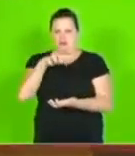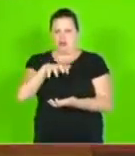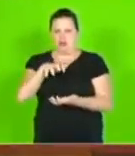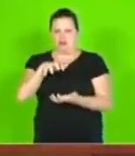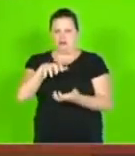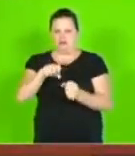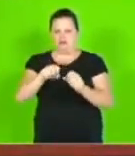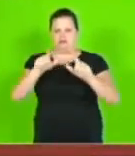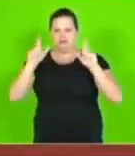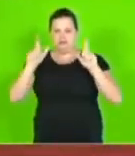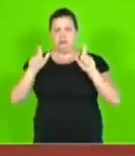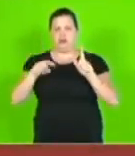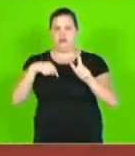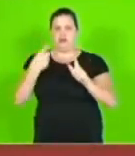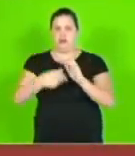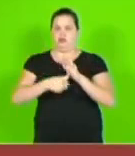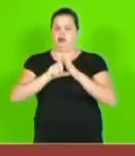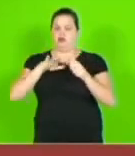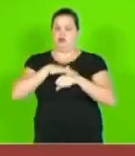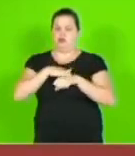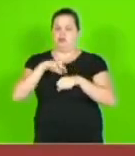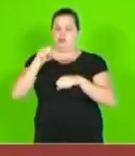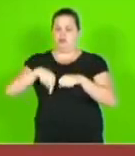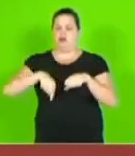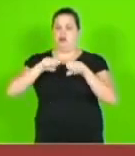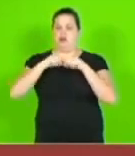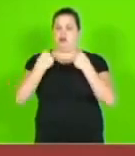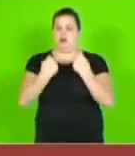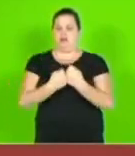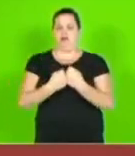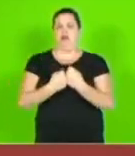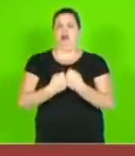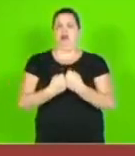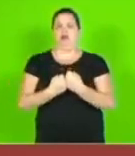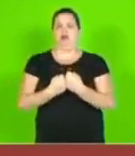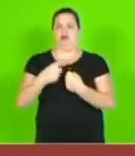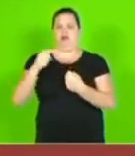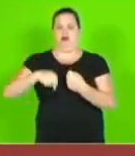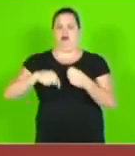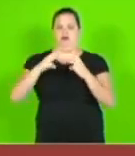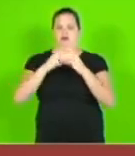Before we got here, before we turned on the satellite, we were talking.